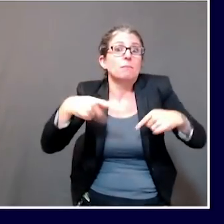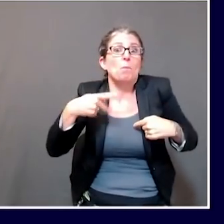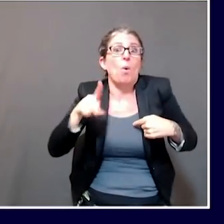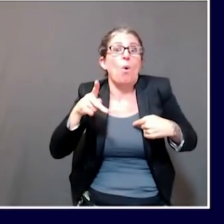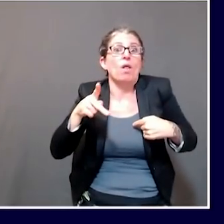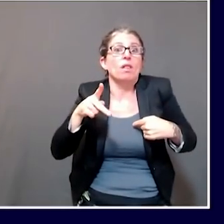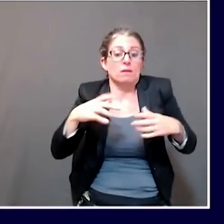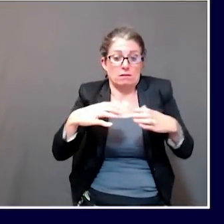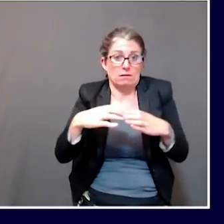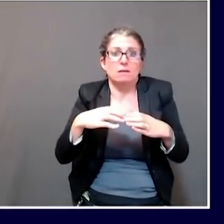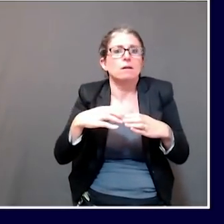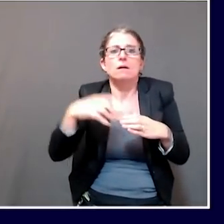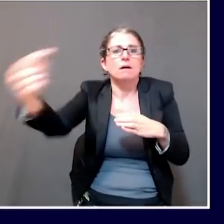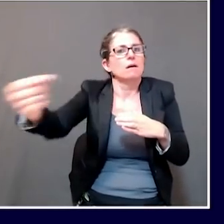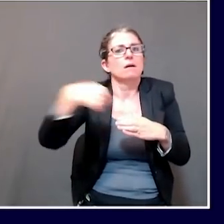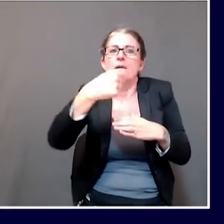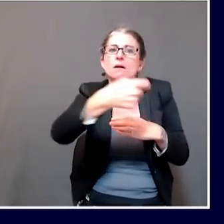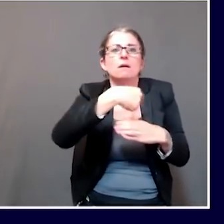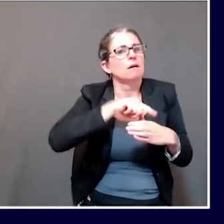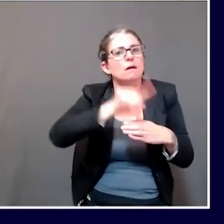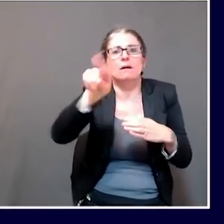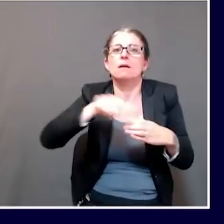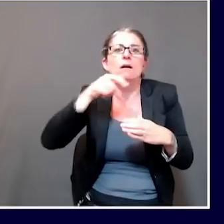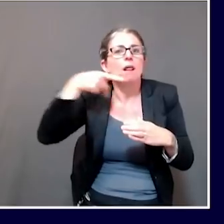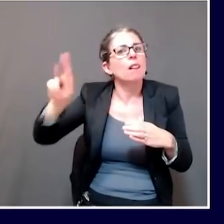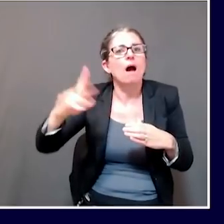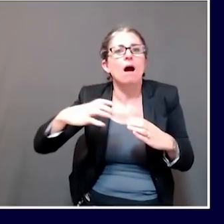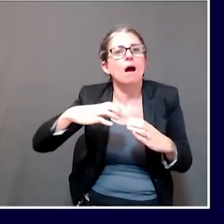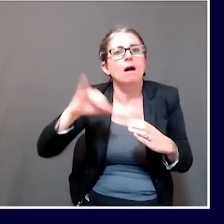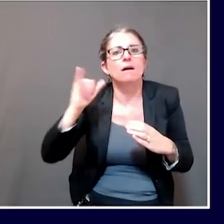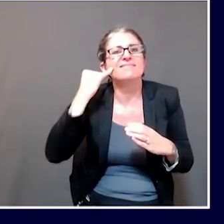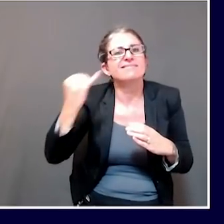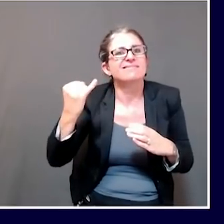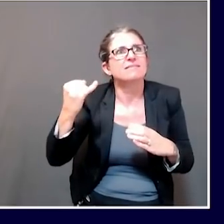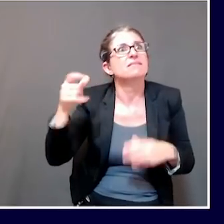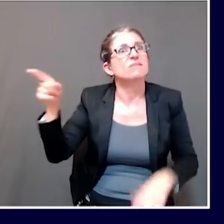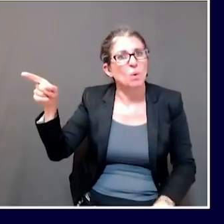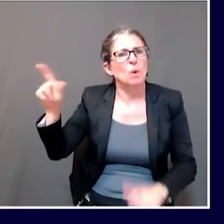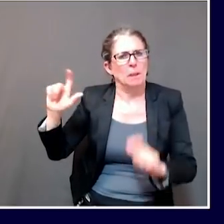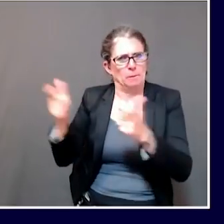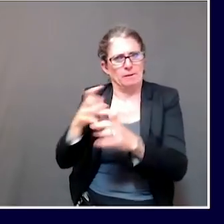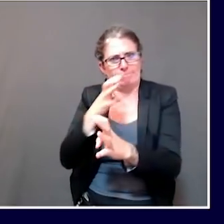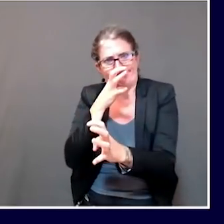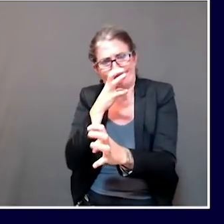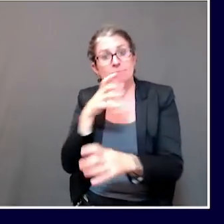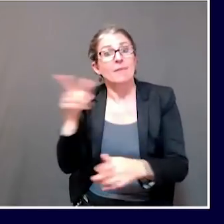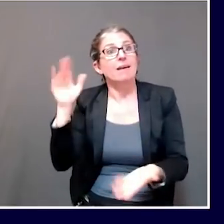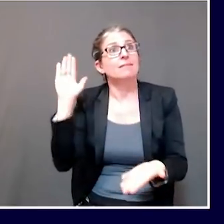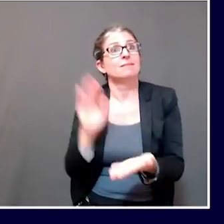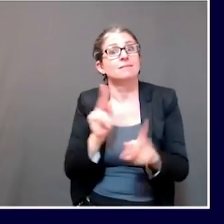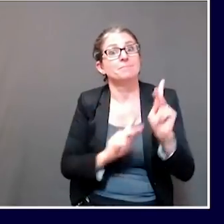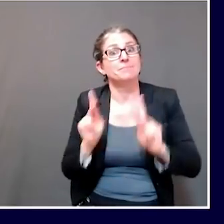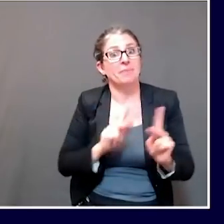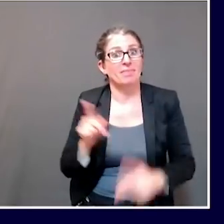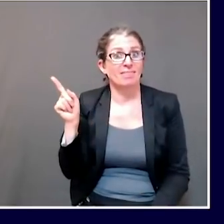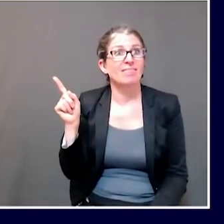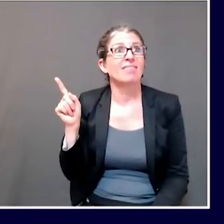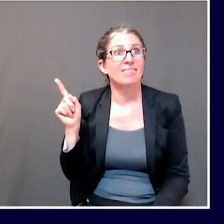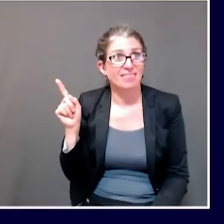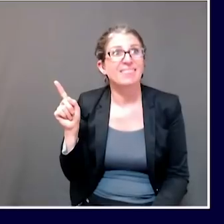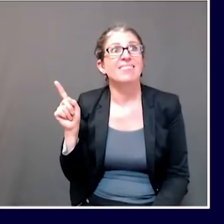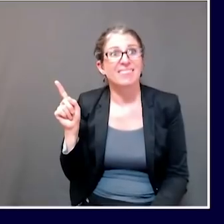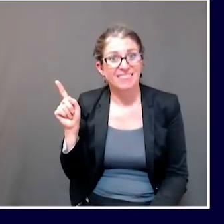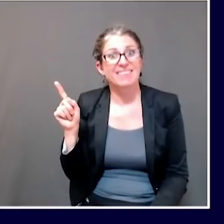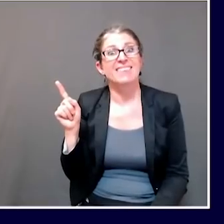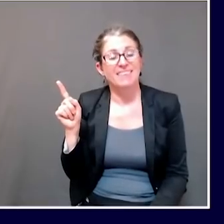density. Population density is not the entire story, to be sure, but it is part of the story. And I think what you're seeing